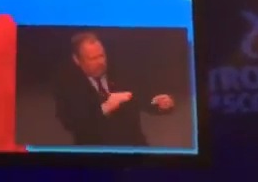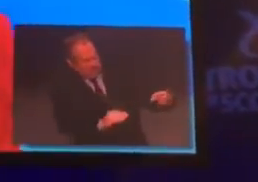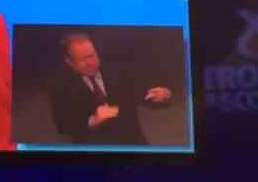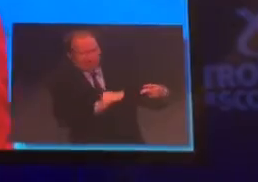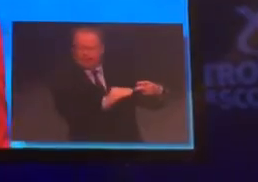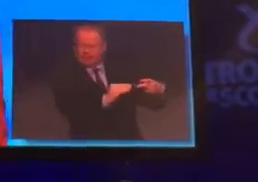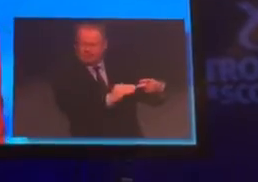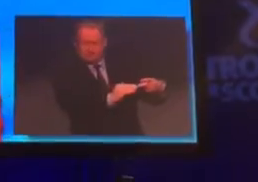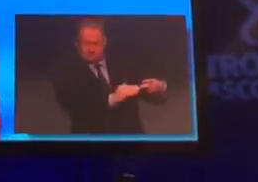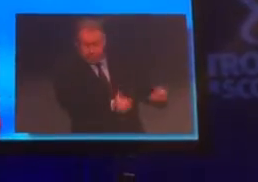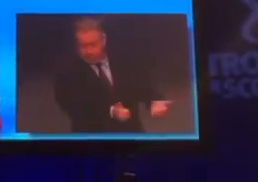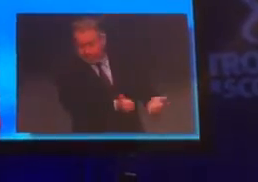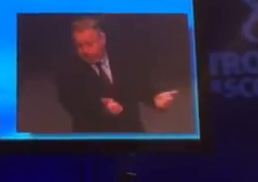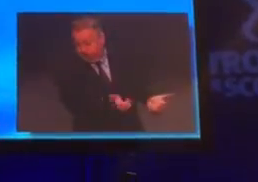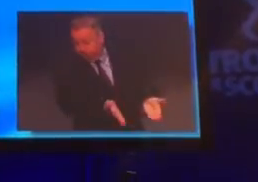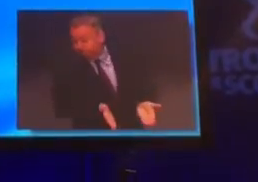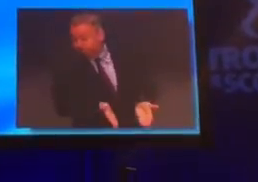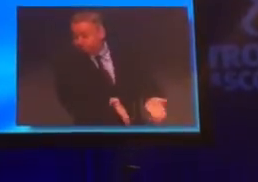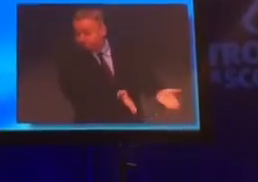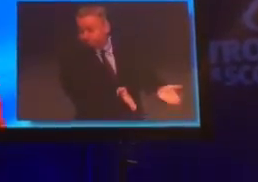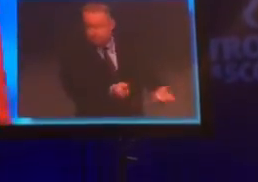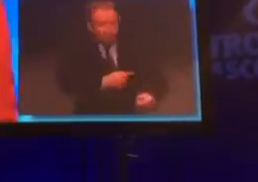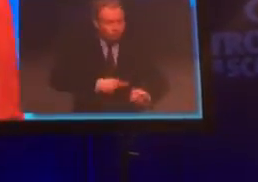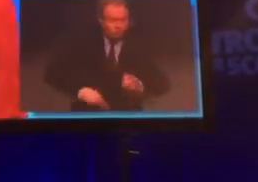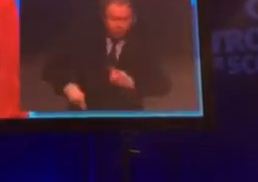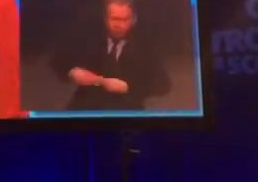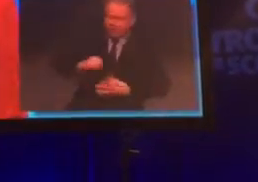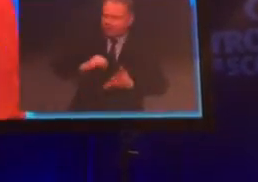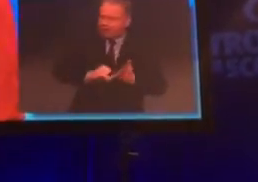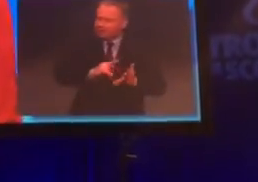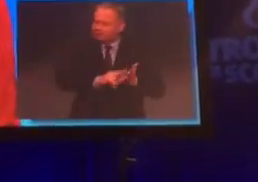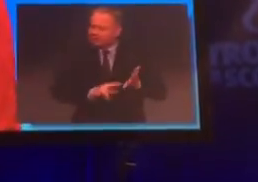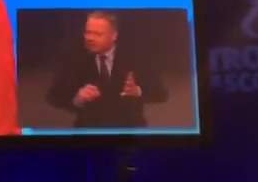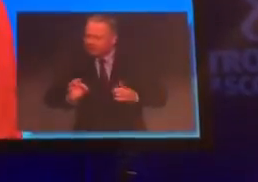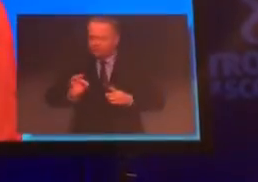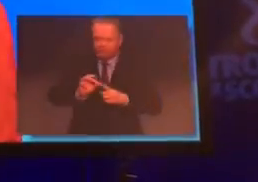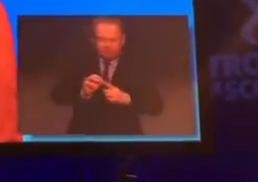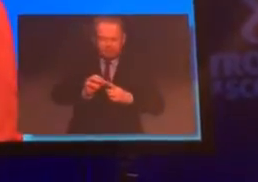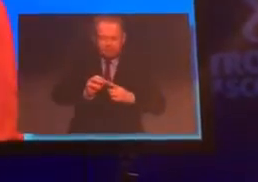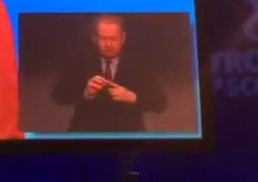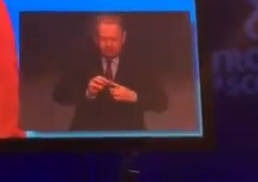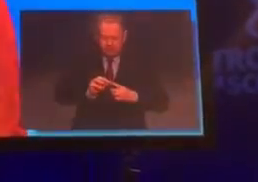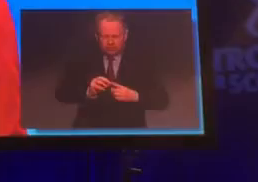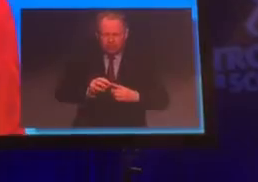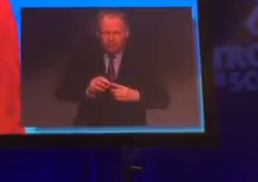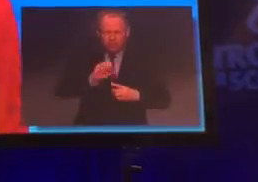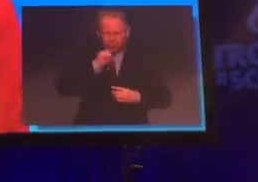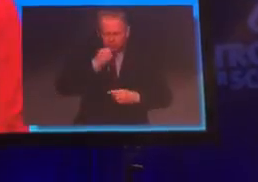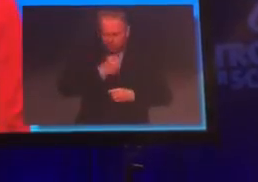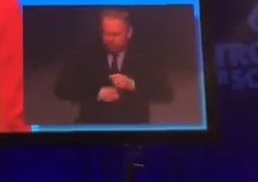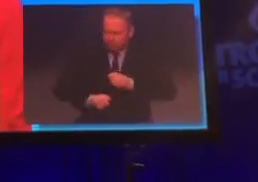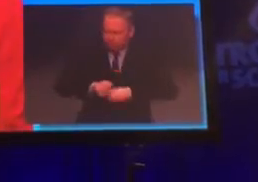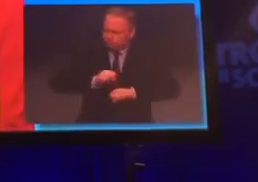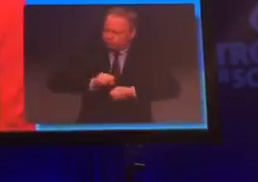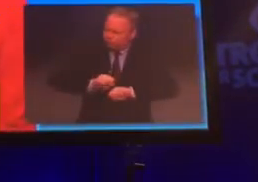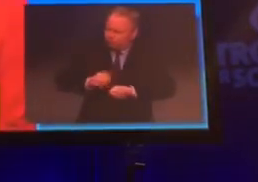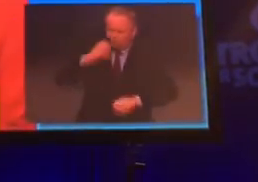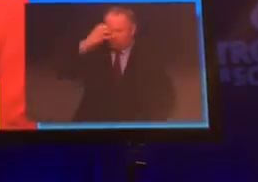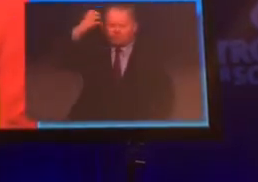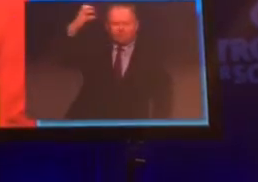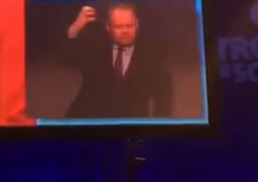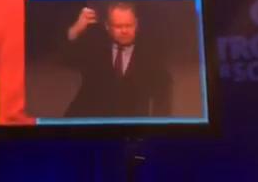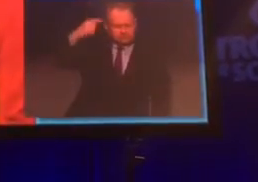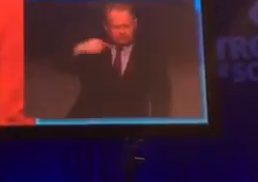if they want to. We, the SNP, are standing to be your government, and I